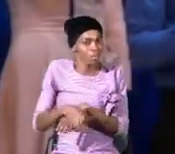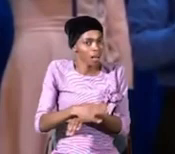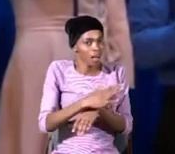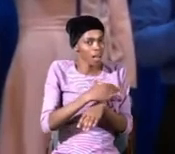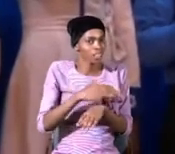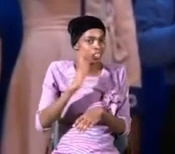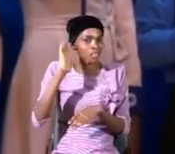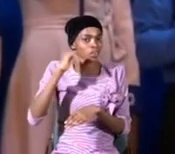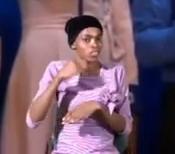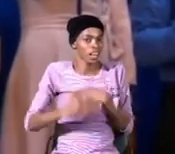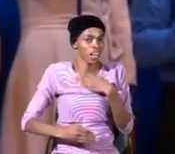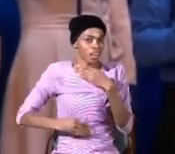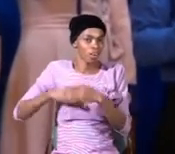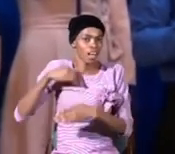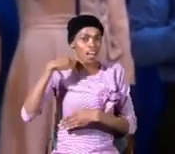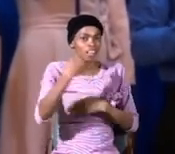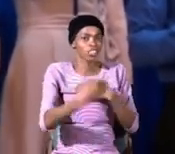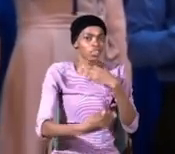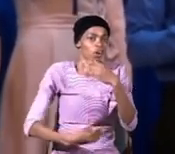generation.